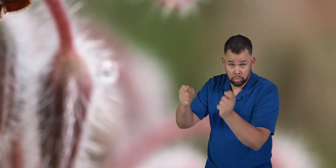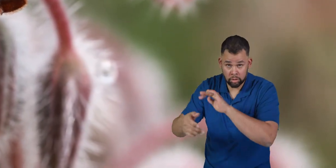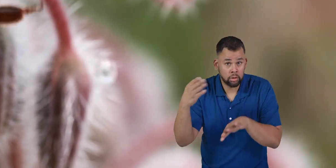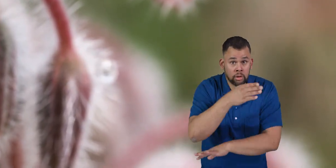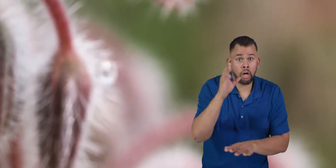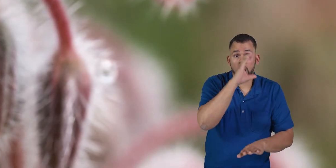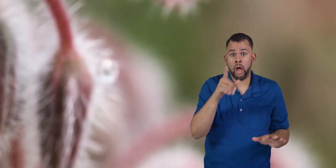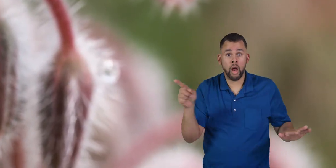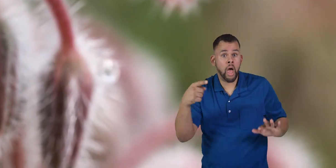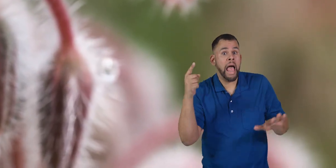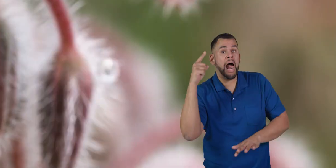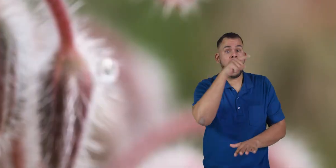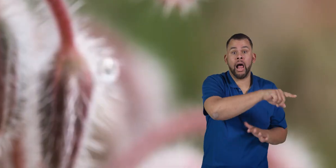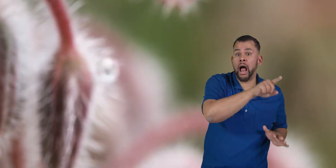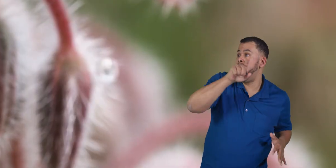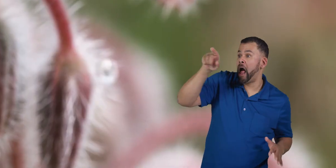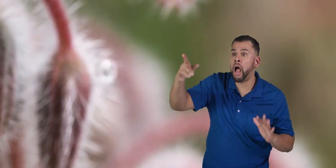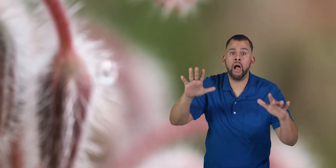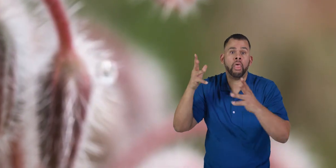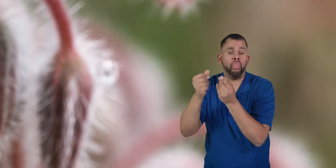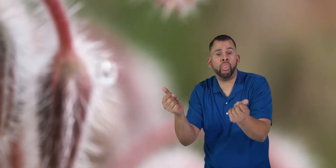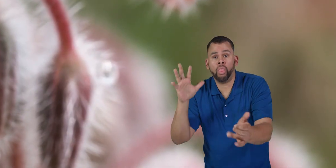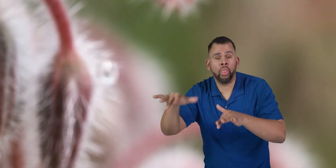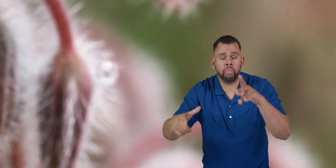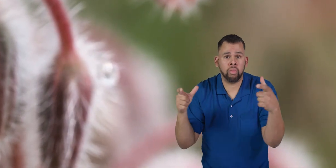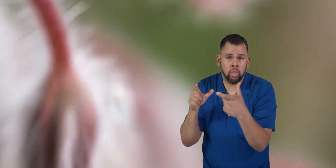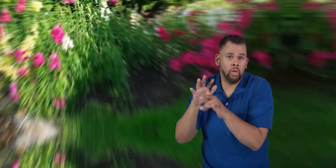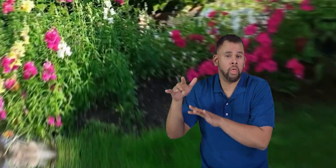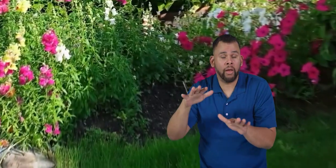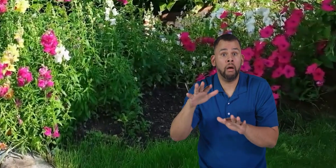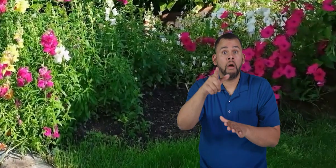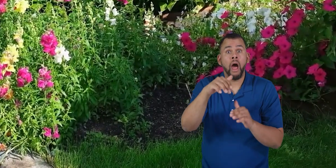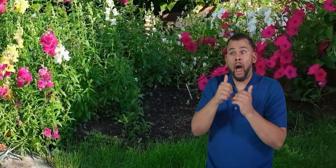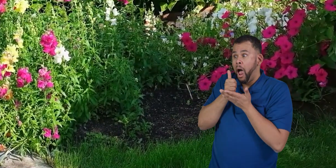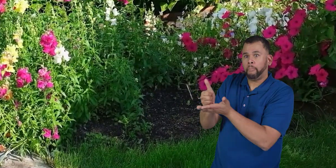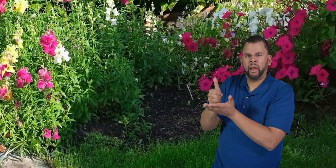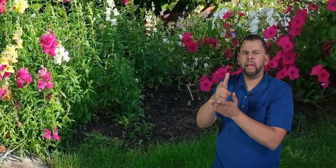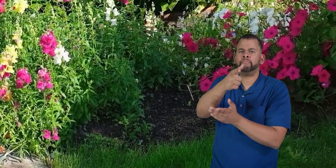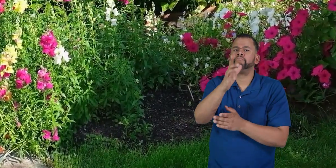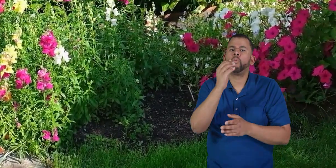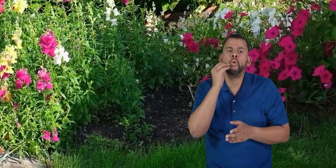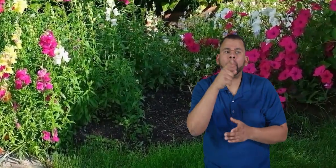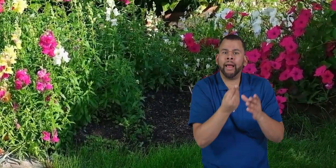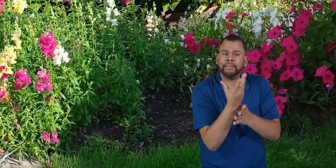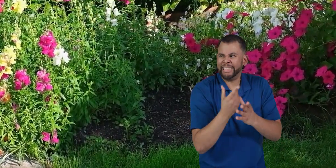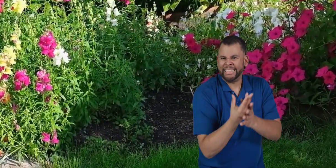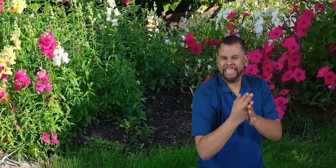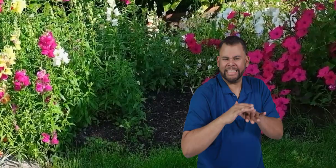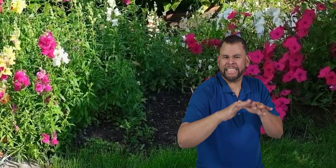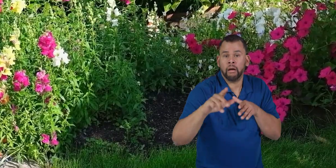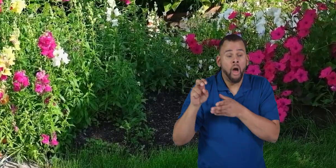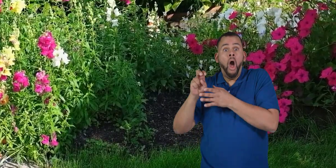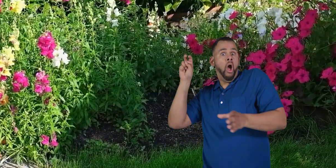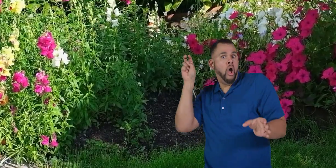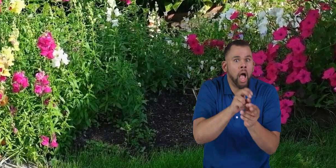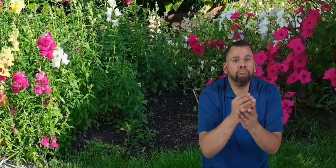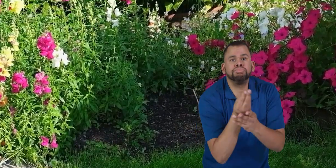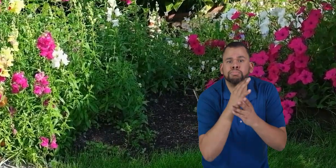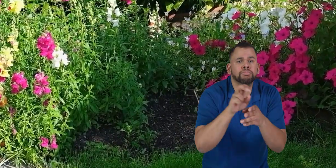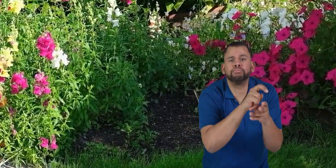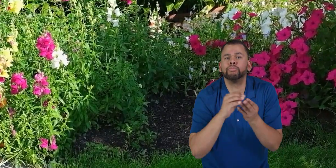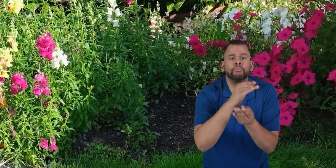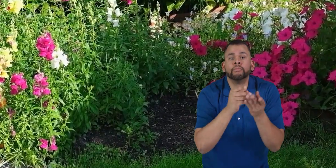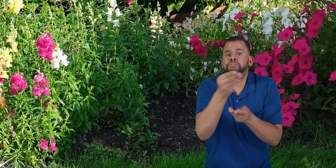pollinators has far-ranging ecological consequences but we can all help to reverse this by creating home gardens